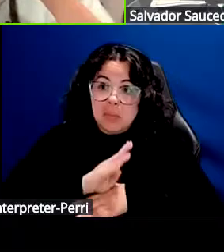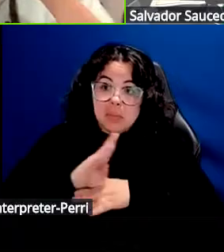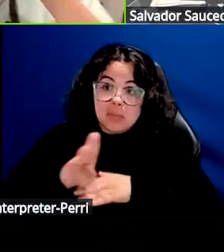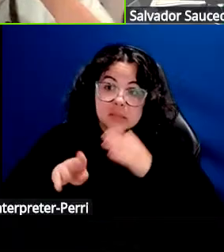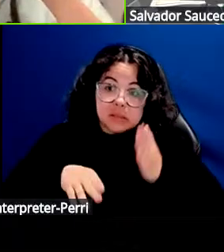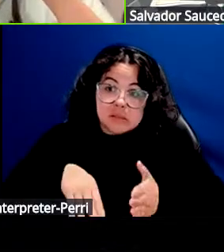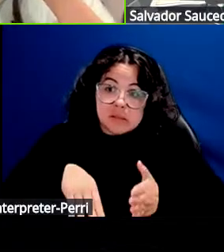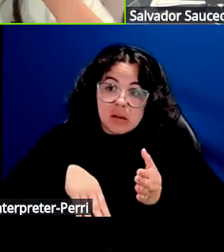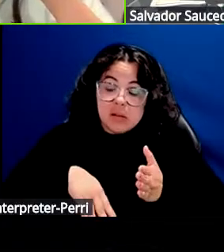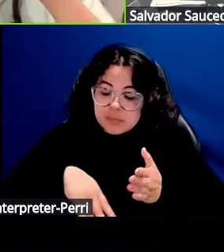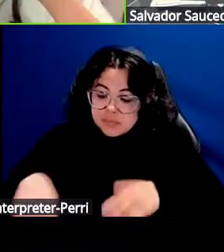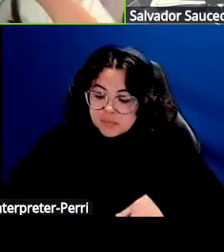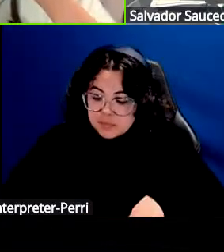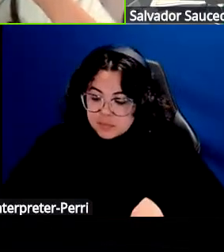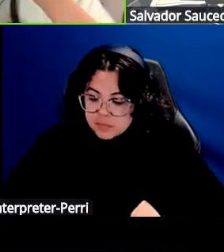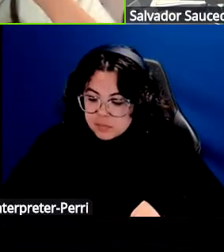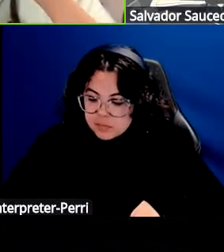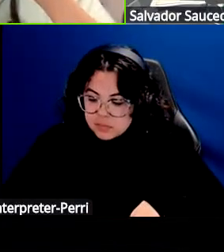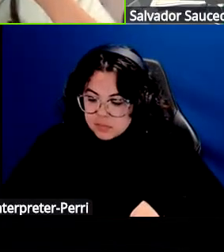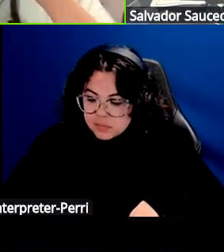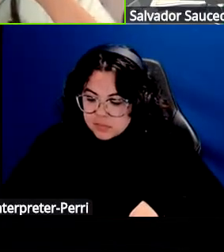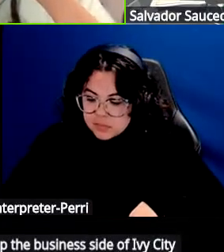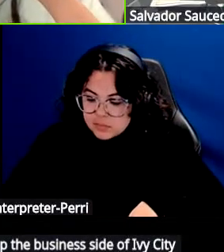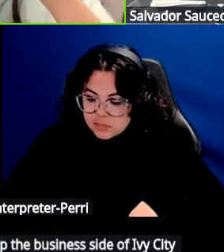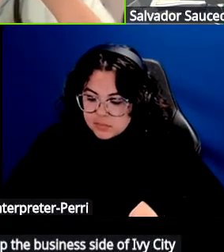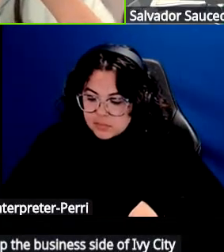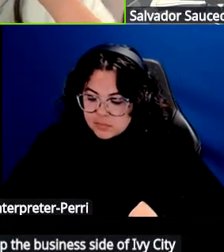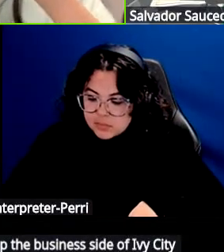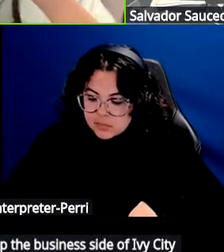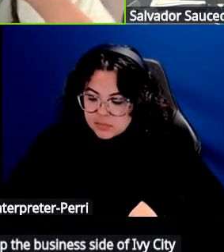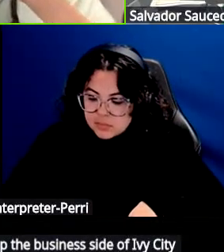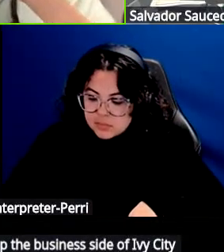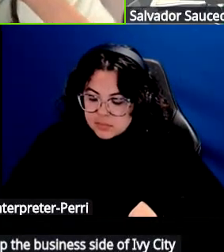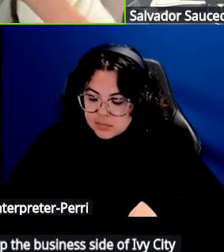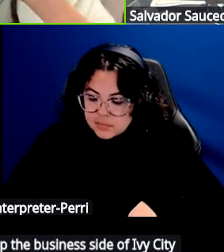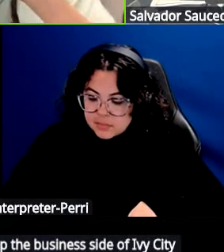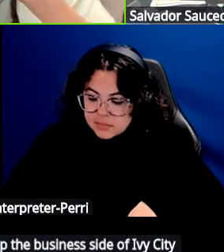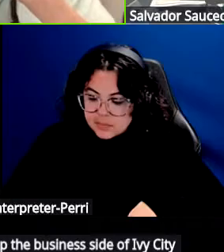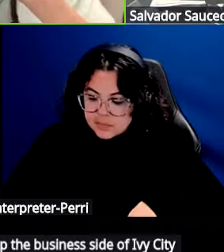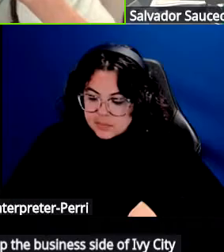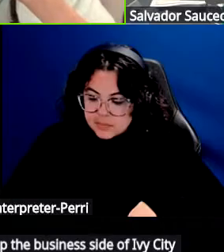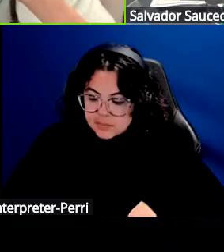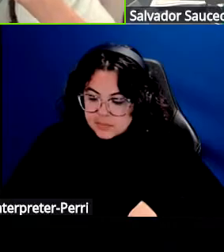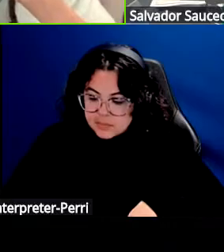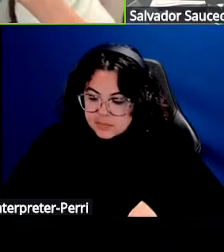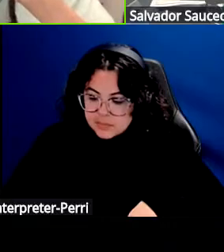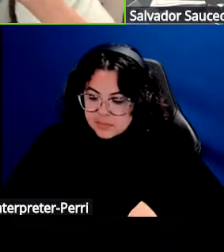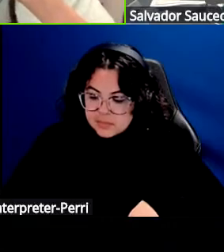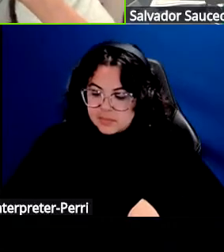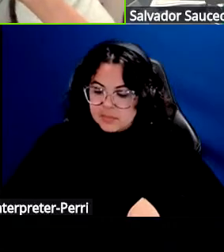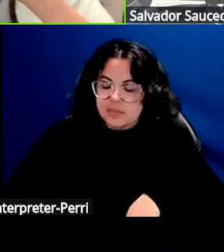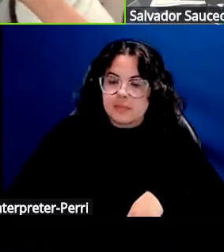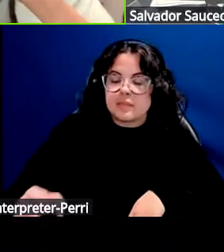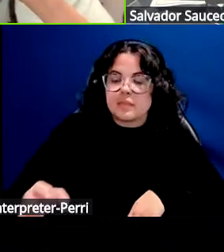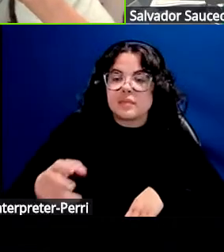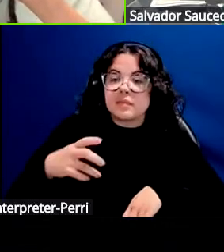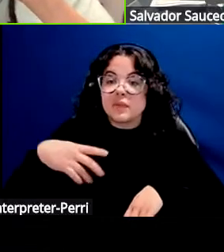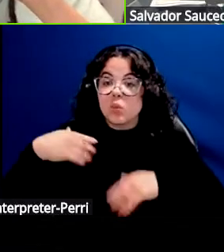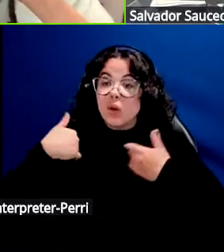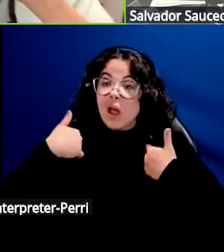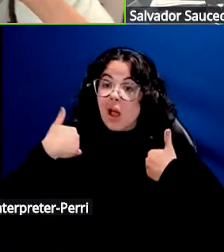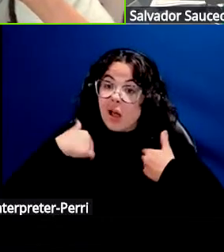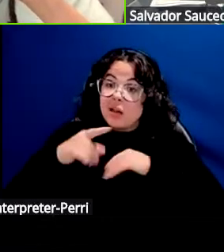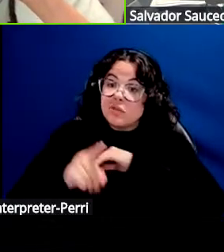Ivy City and the residential side of Ivy City. And also getting trash cans. We do have